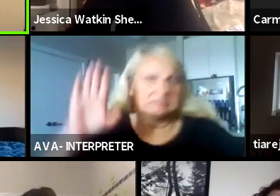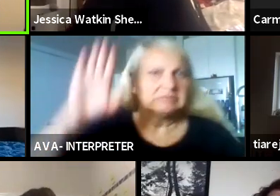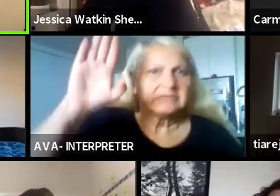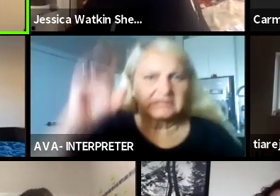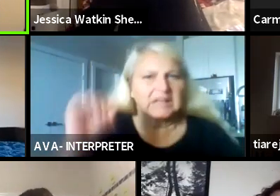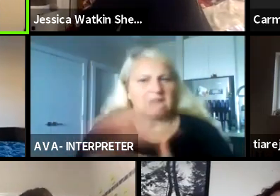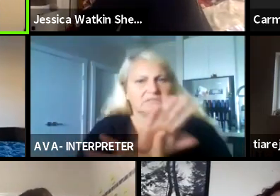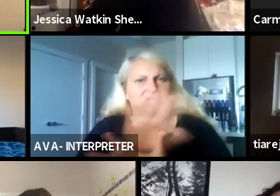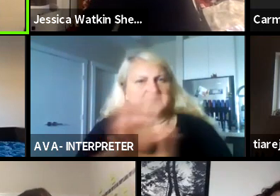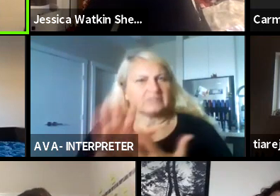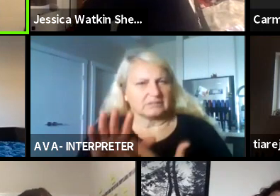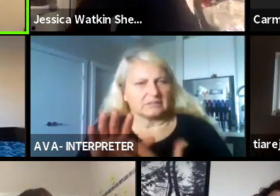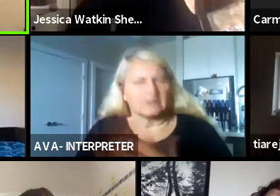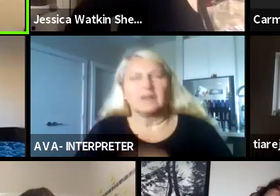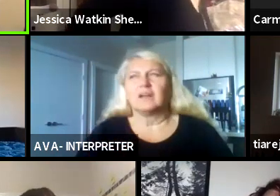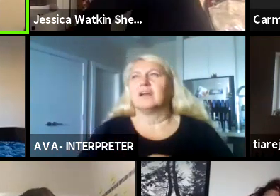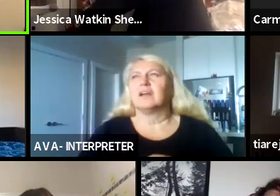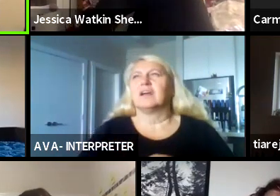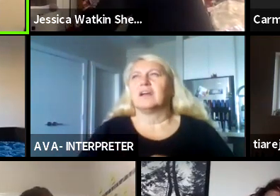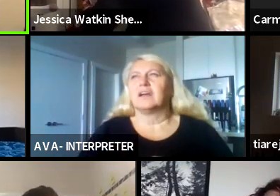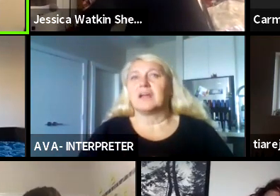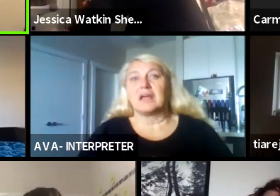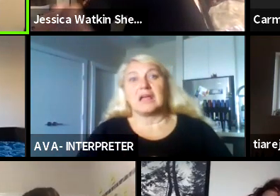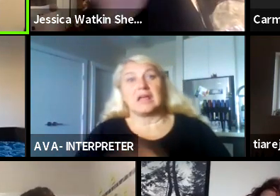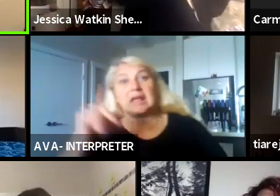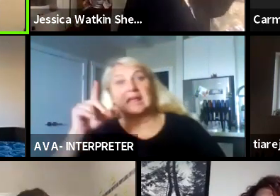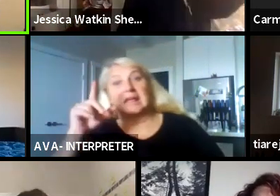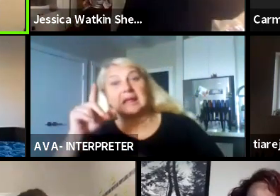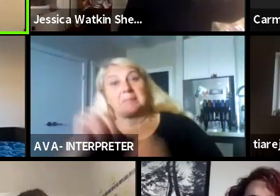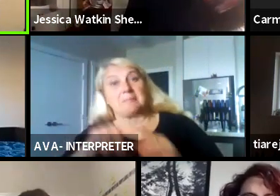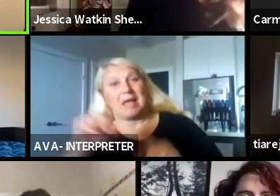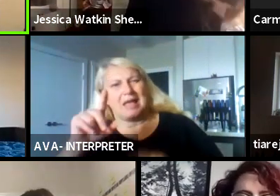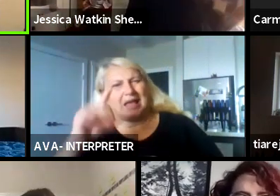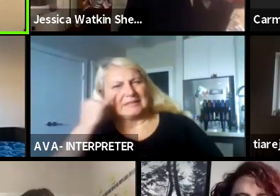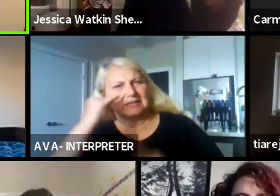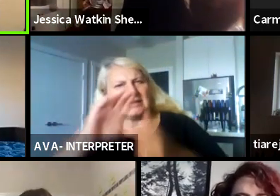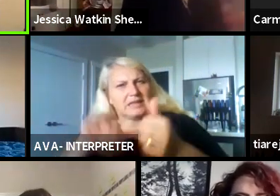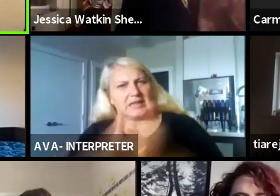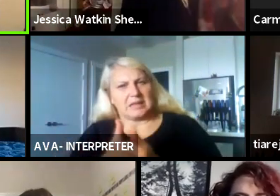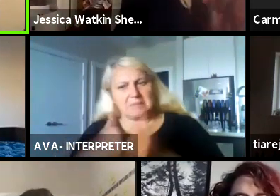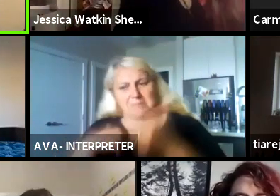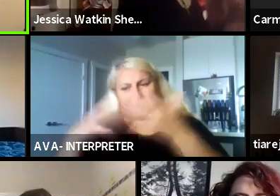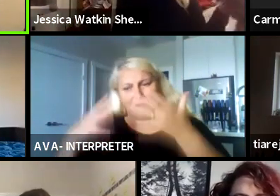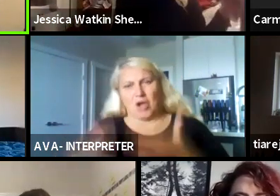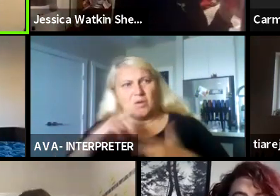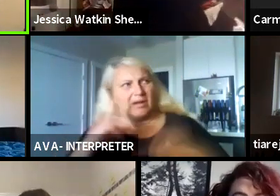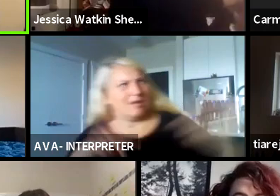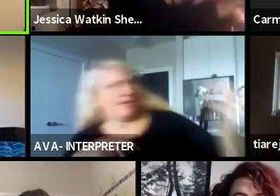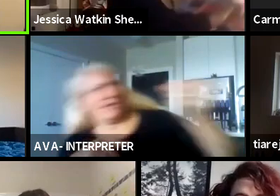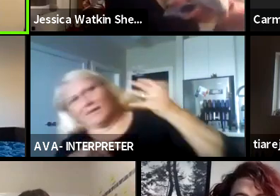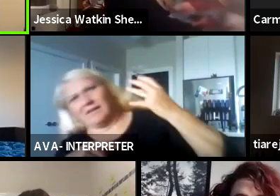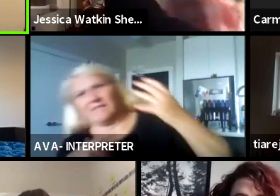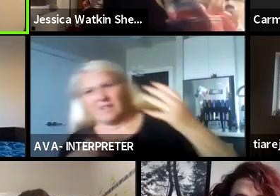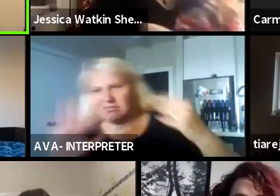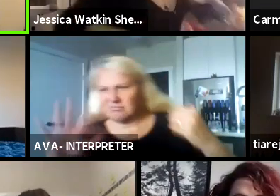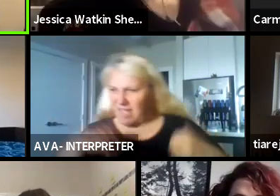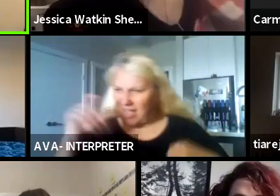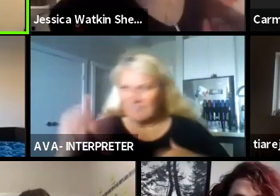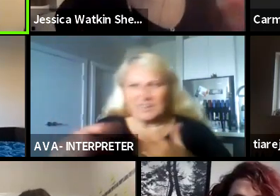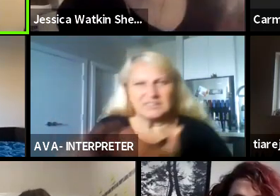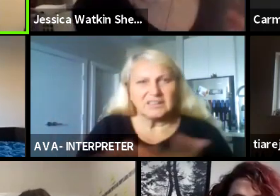It's not fair that the person who receives the microaggression is often the person who has to say something, but you also have permission